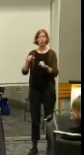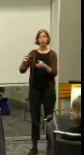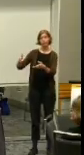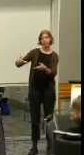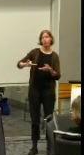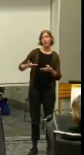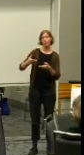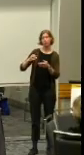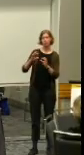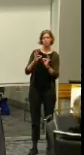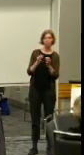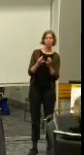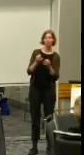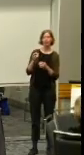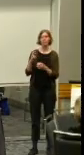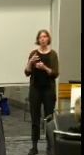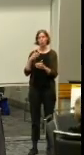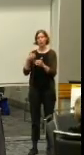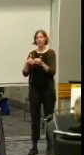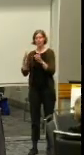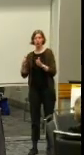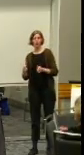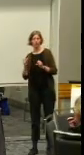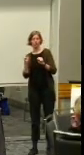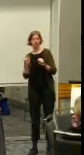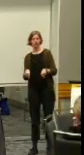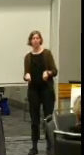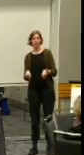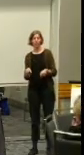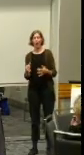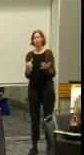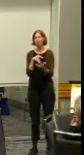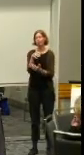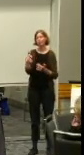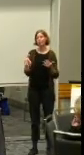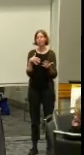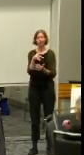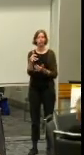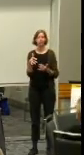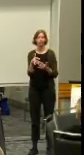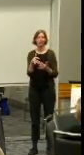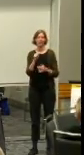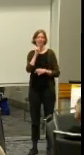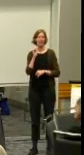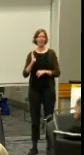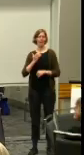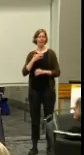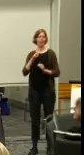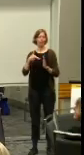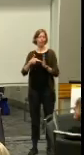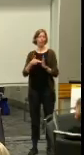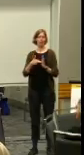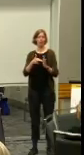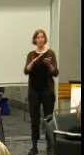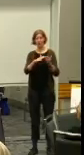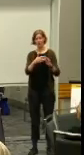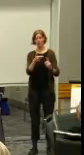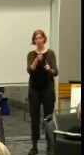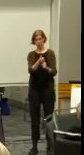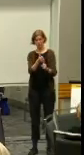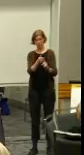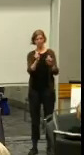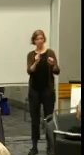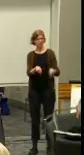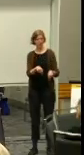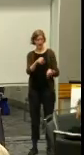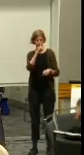don't think we really intend to program it much as allow the community to program it once the community is in the space.